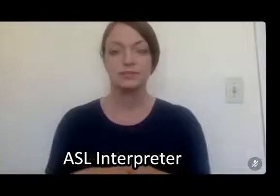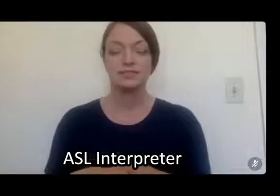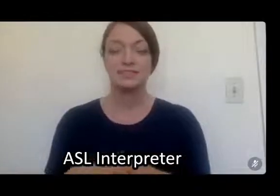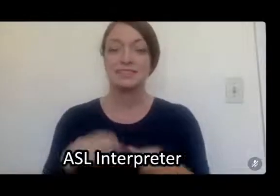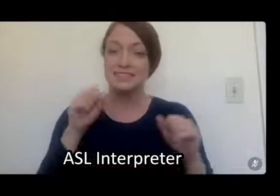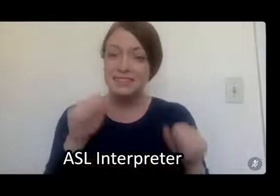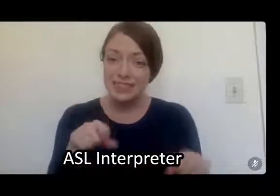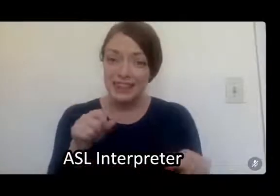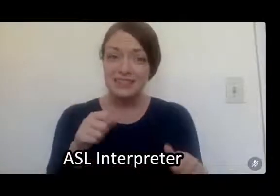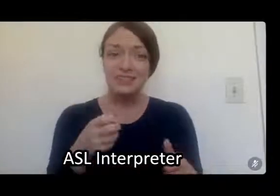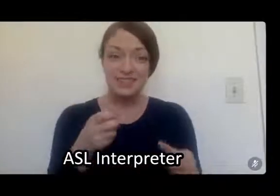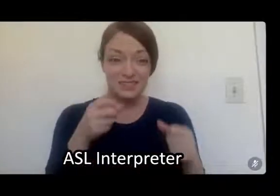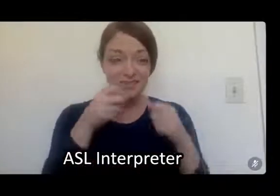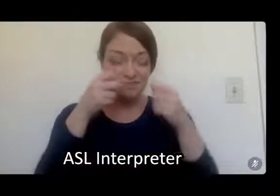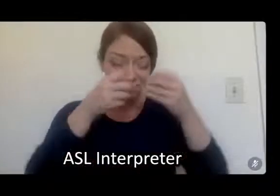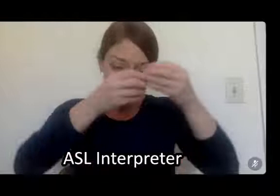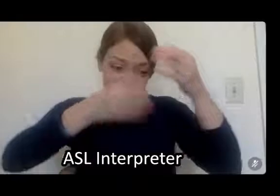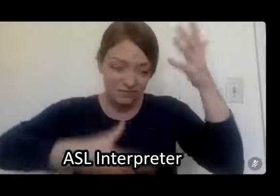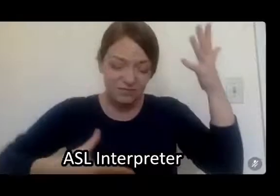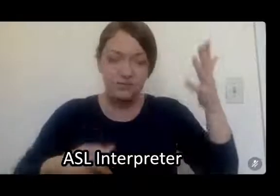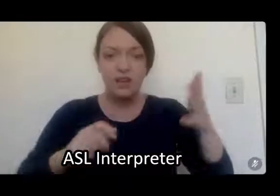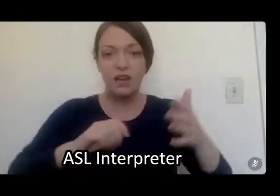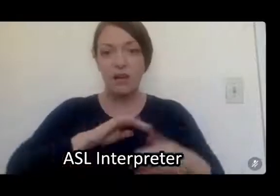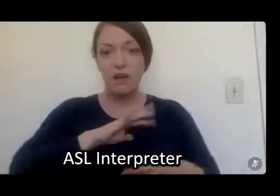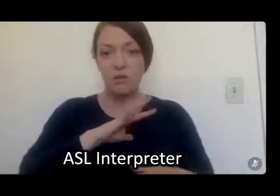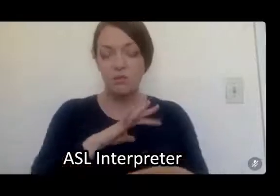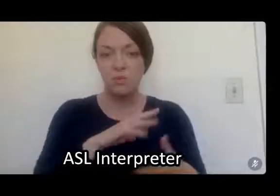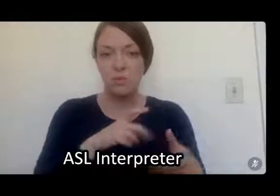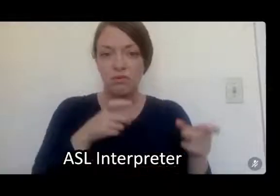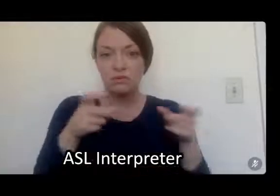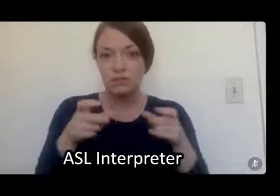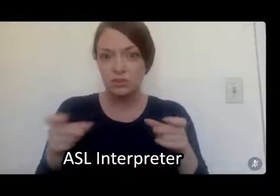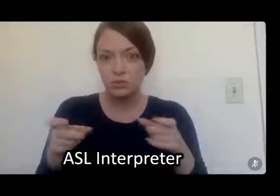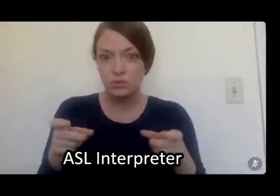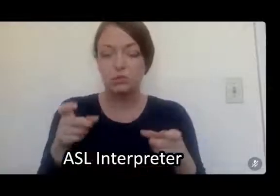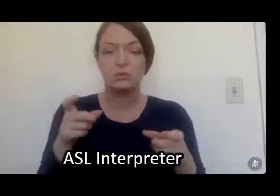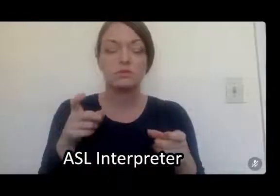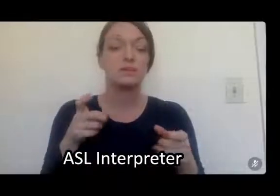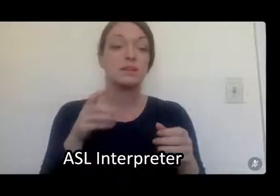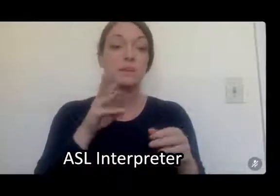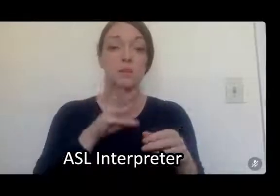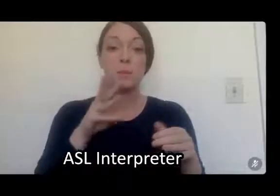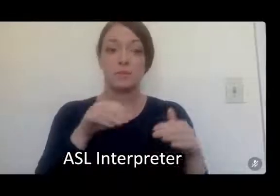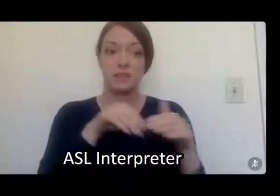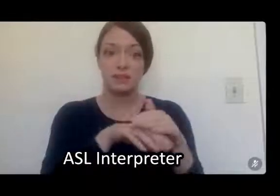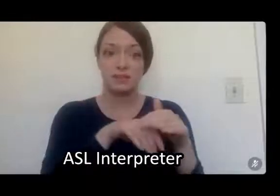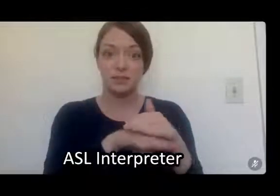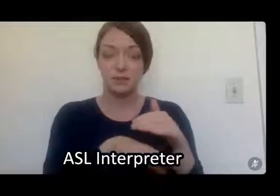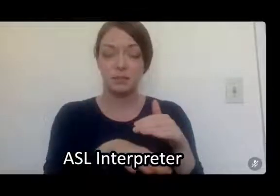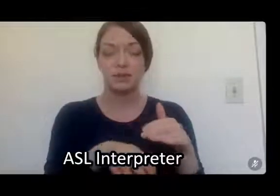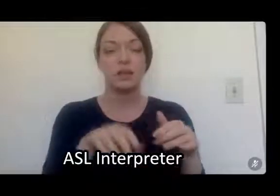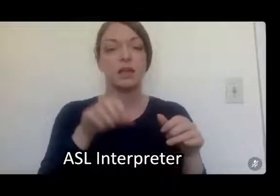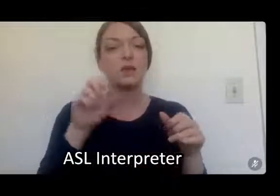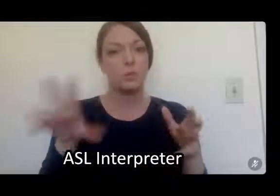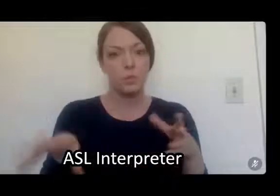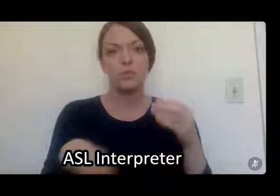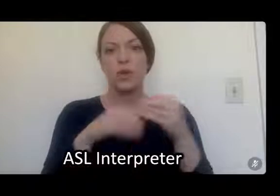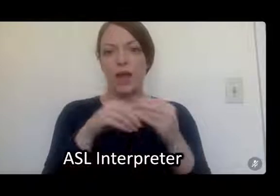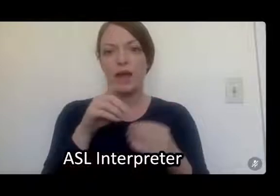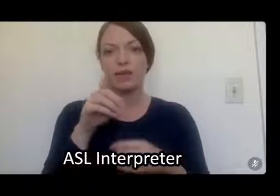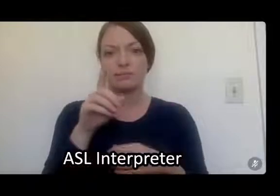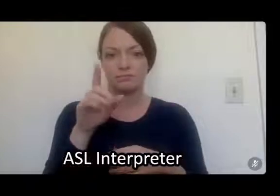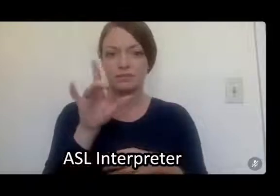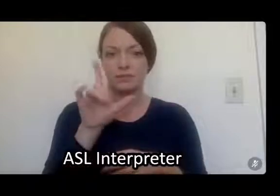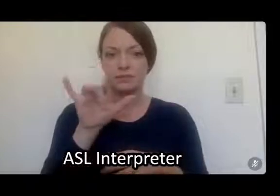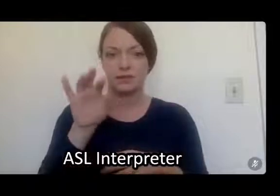commands on there. There's a whole list on their website. The website is accessible to read through. We can put a link to it in the Everyone